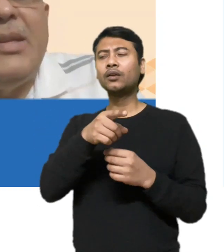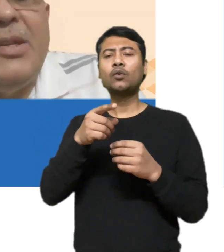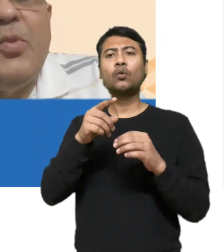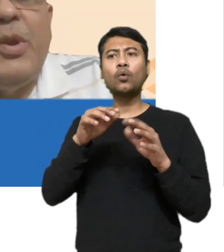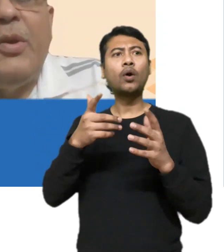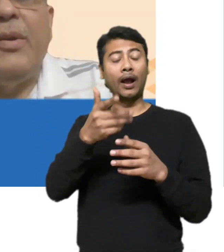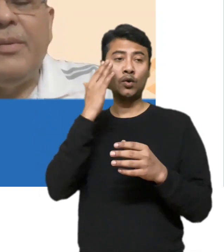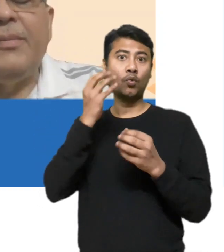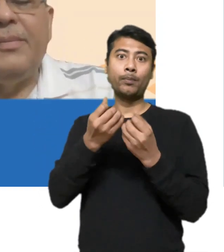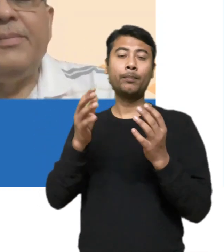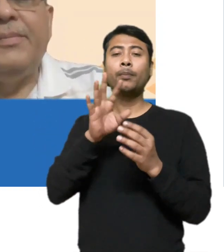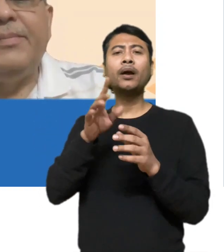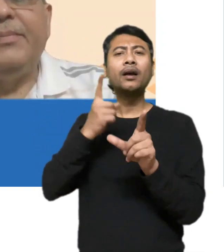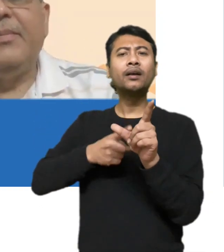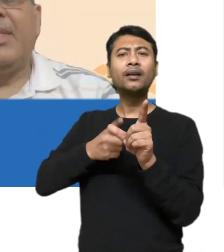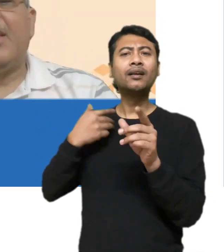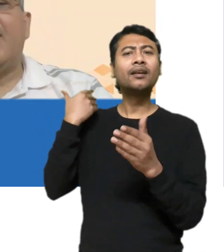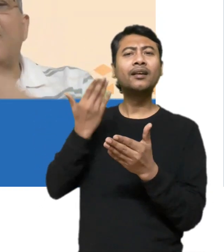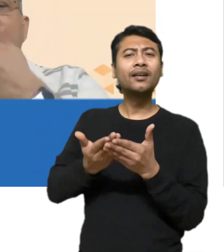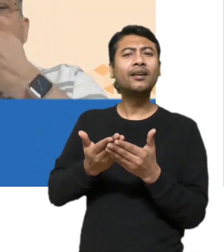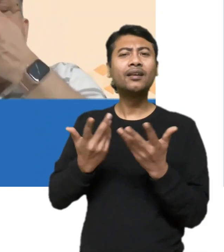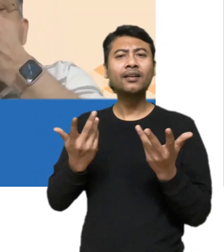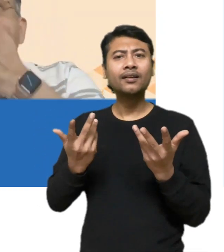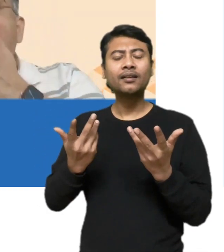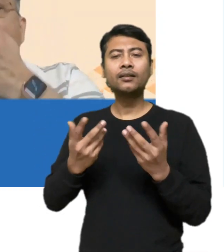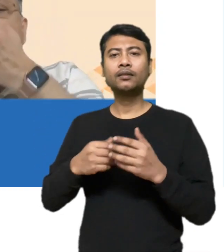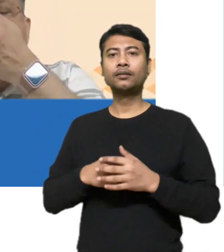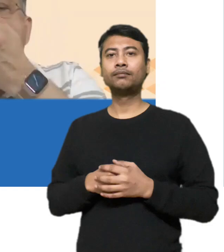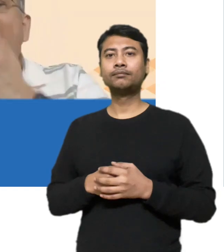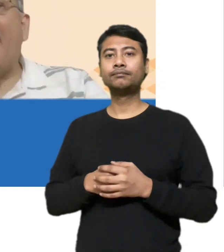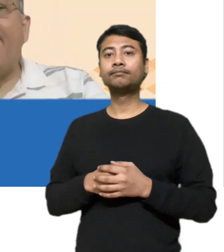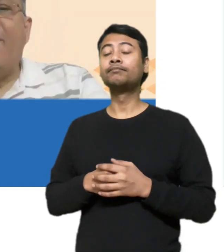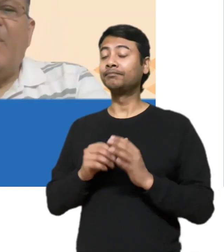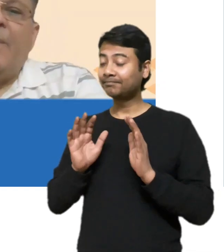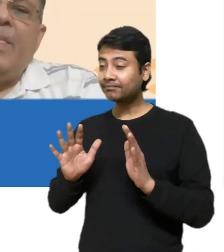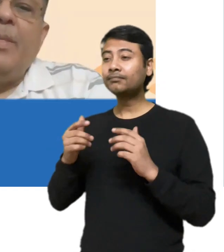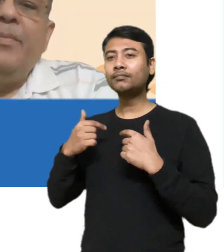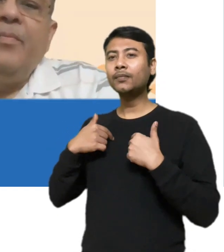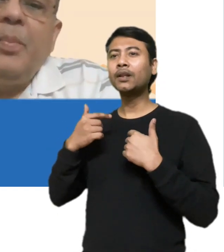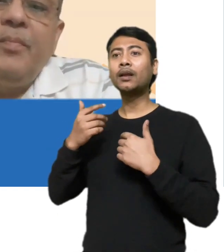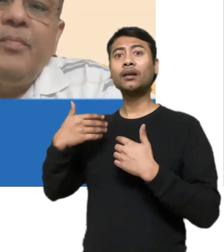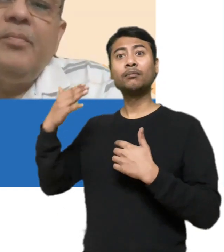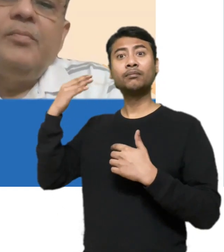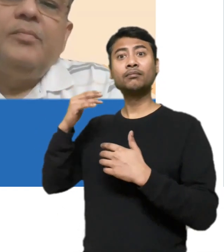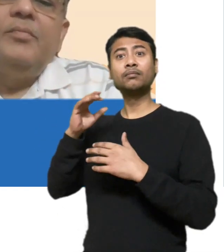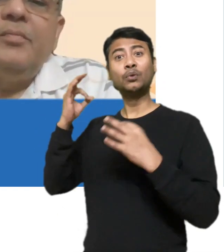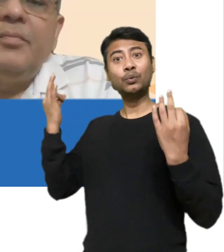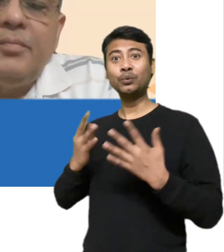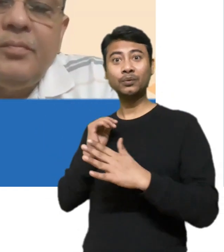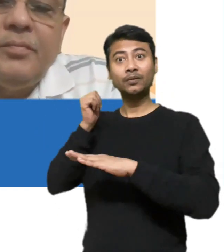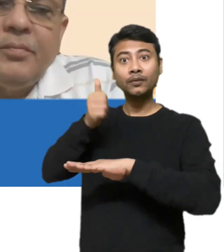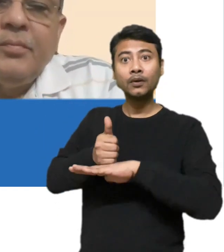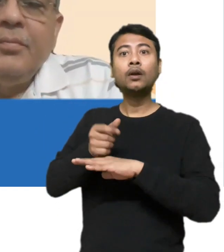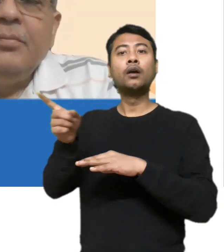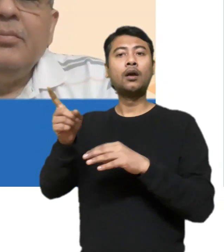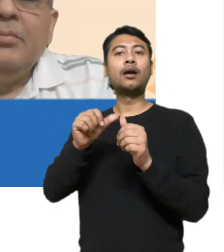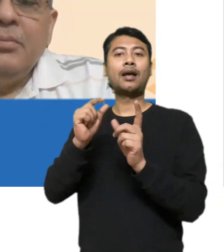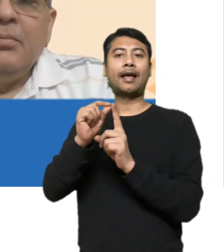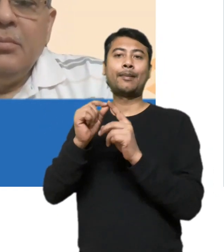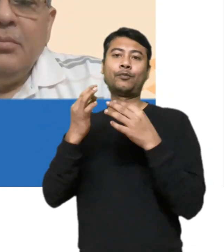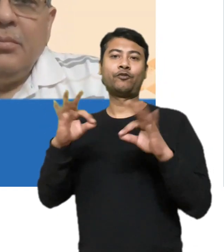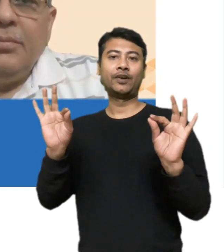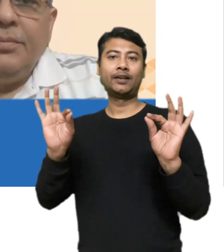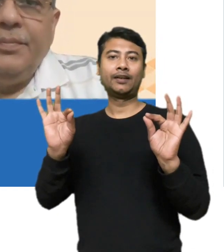how many years it is going on? Well, we started off with a free thing. We wanted to test it out. We wanted to see if there was buy-in,